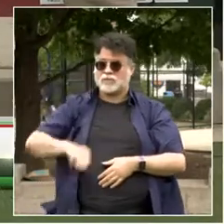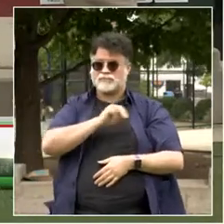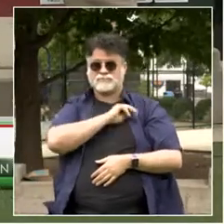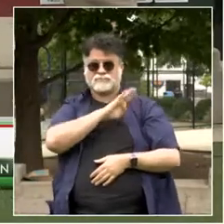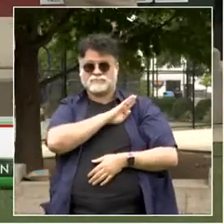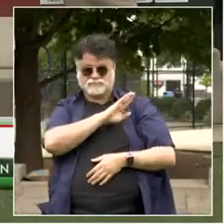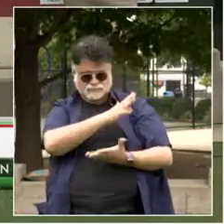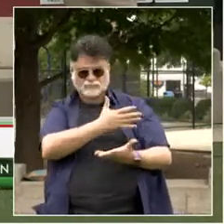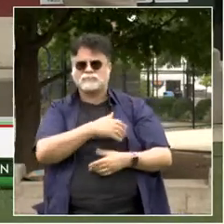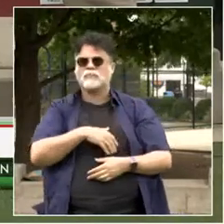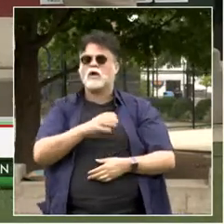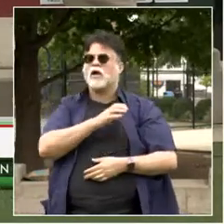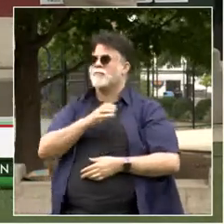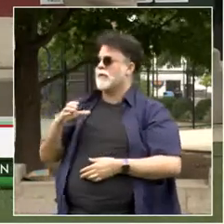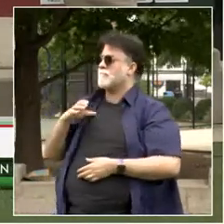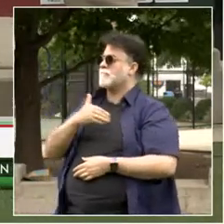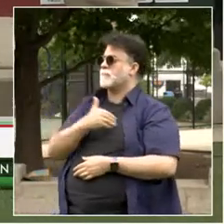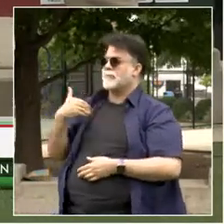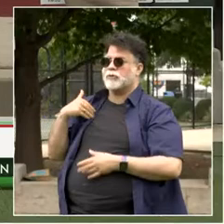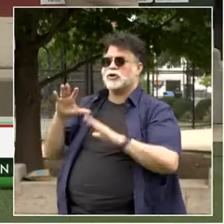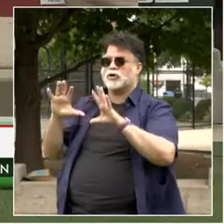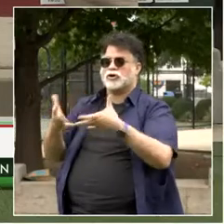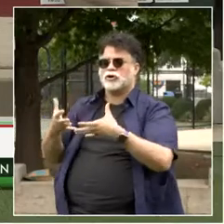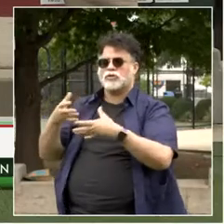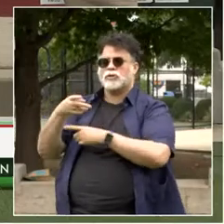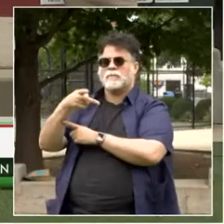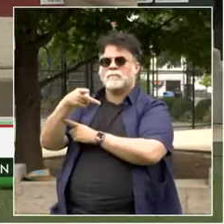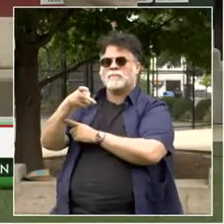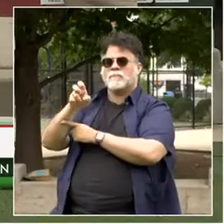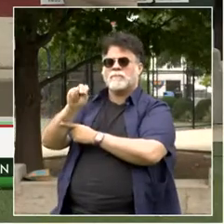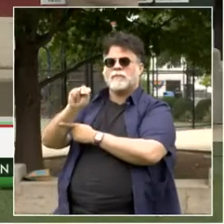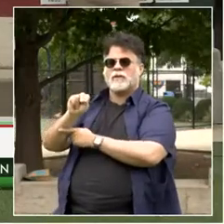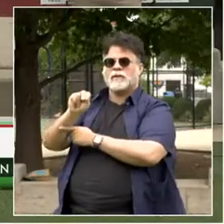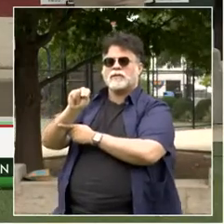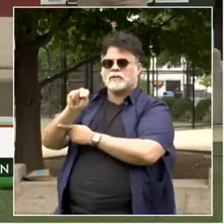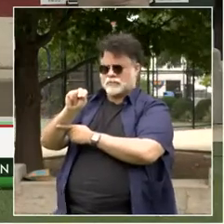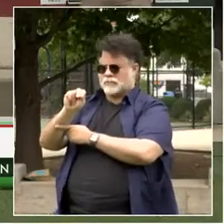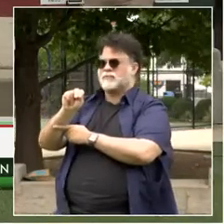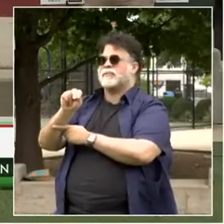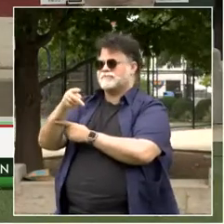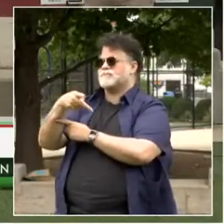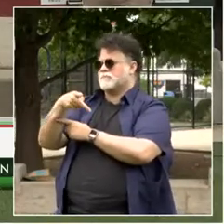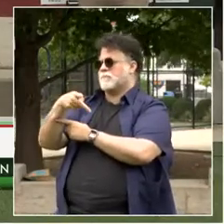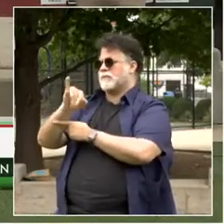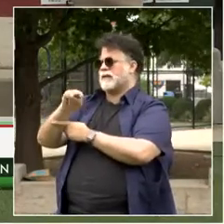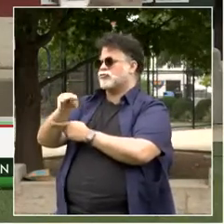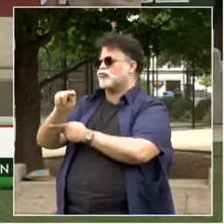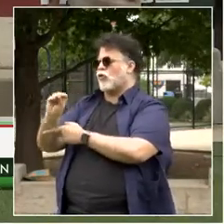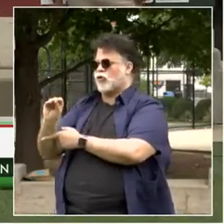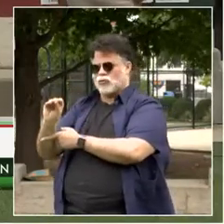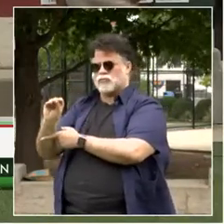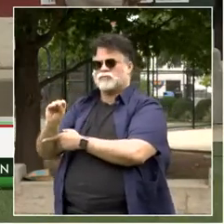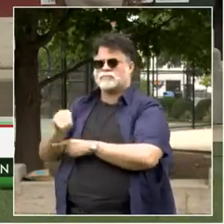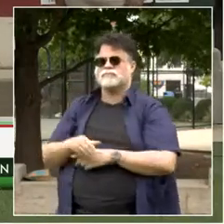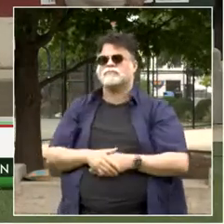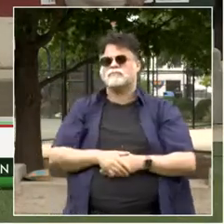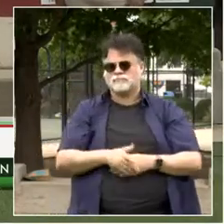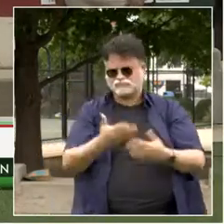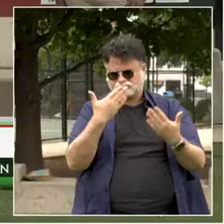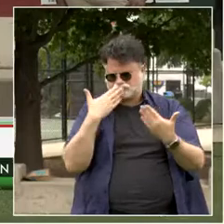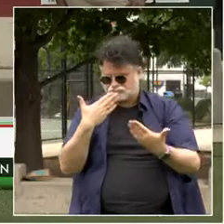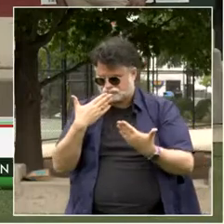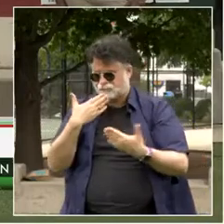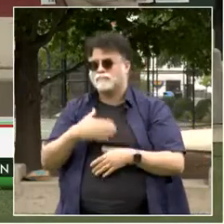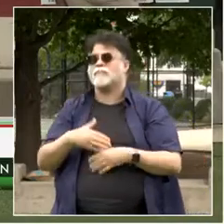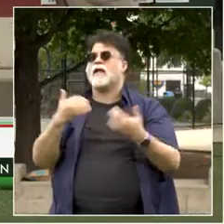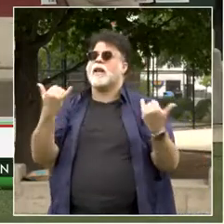his team at DGS. And I want to give a special thank you to the entire ANC2B and the Friends of Stead Park under the leadership